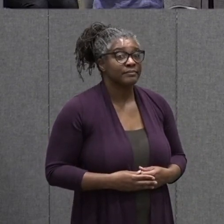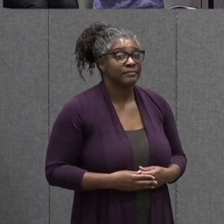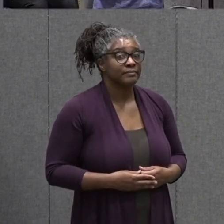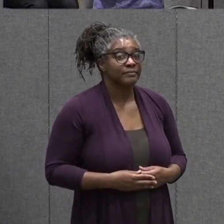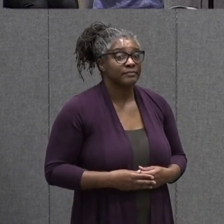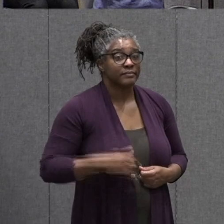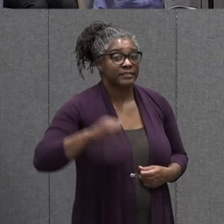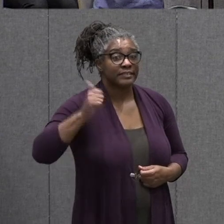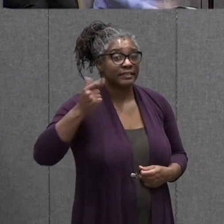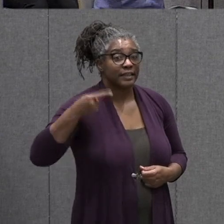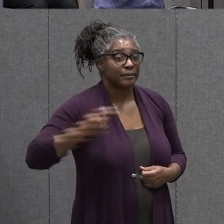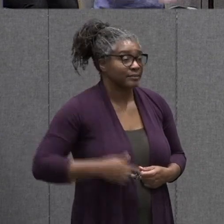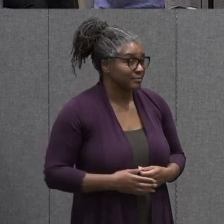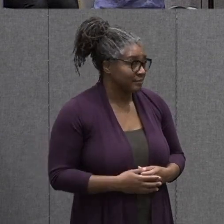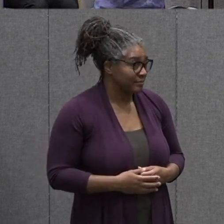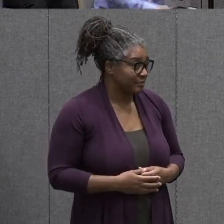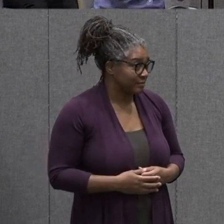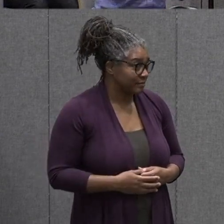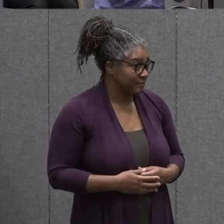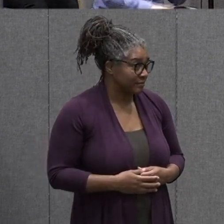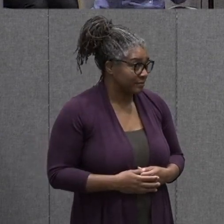Hit me 10 times.